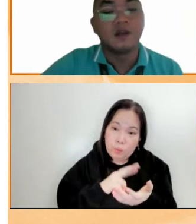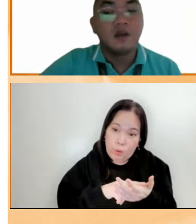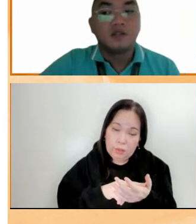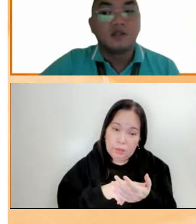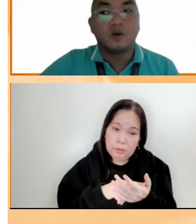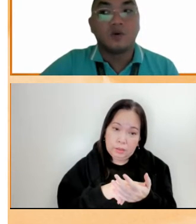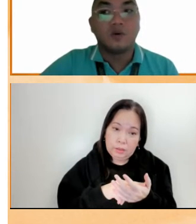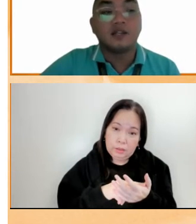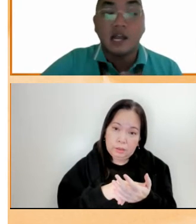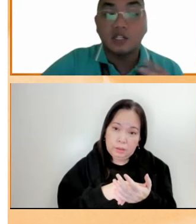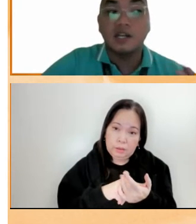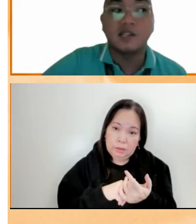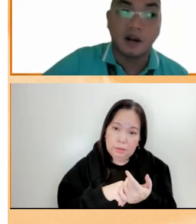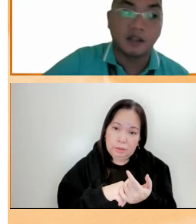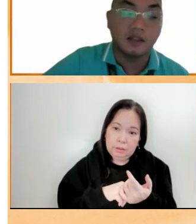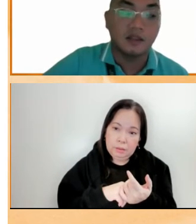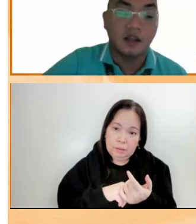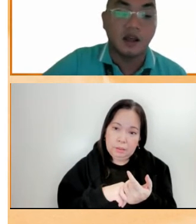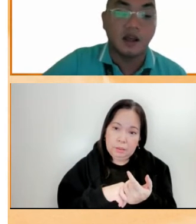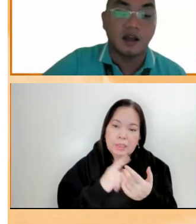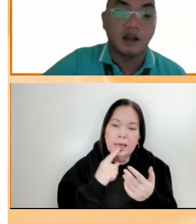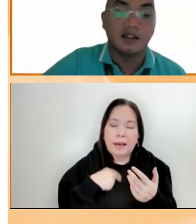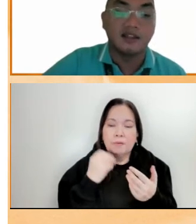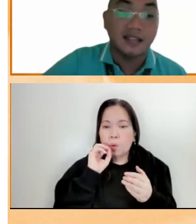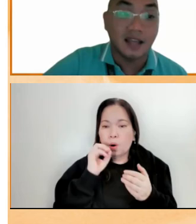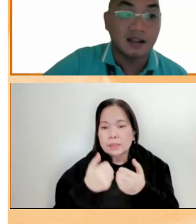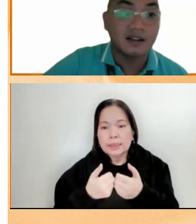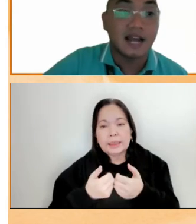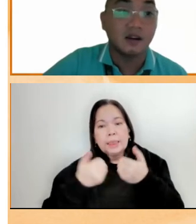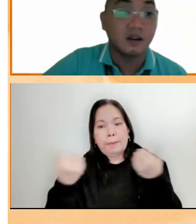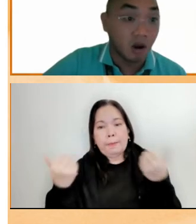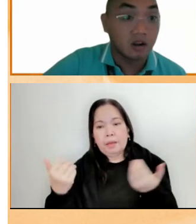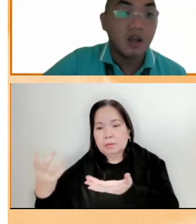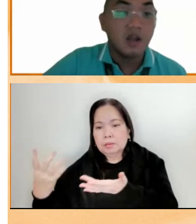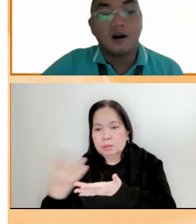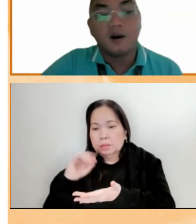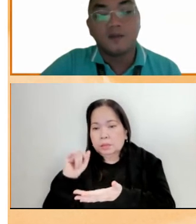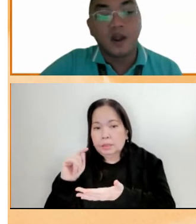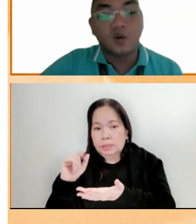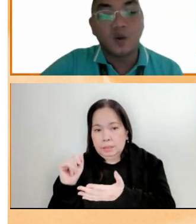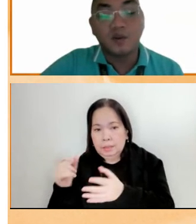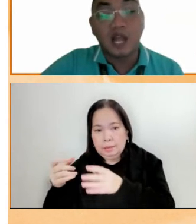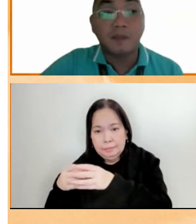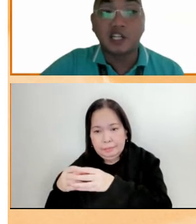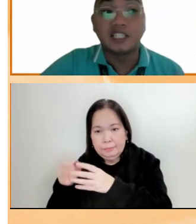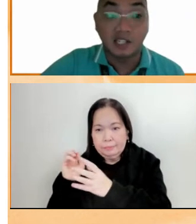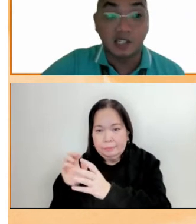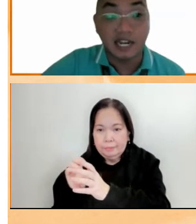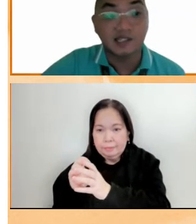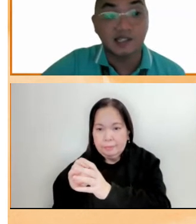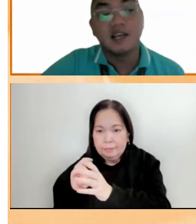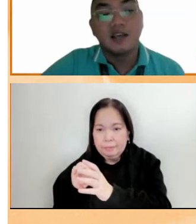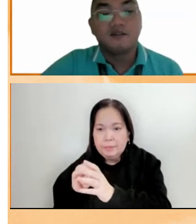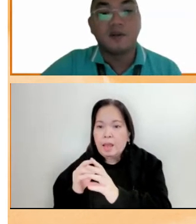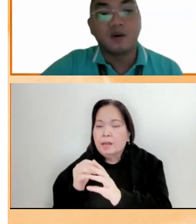systems. So it is actually in a separate data catalog log where we put our patient